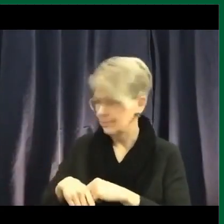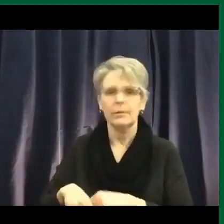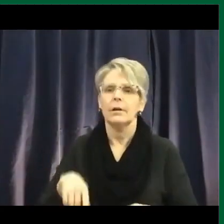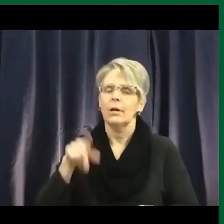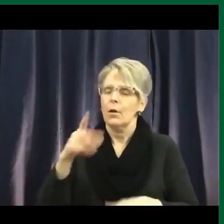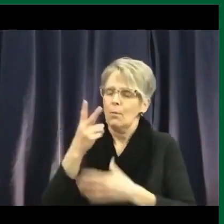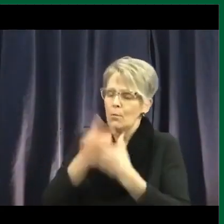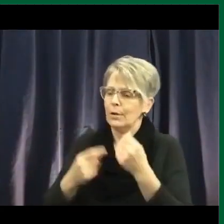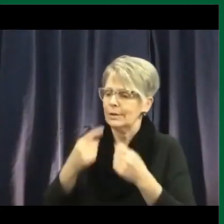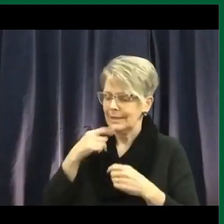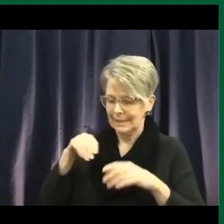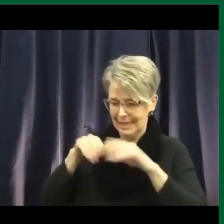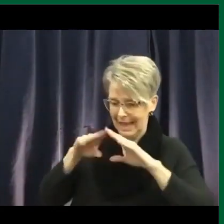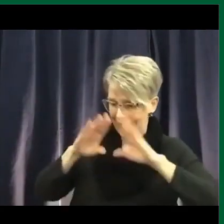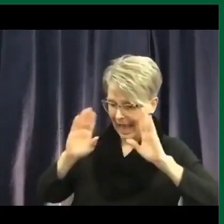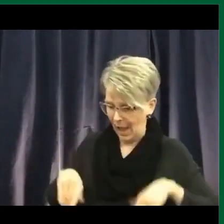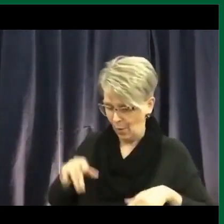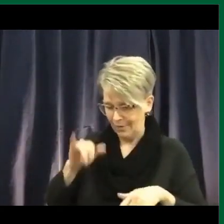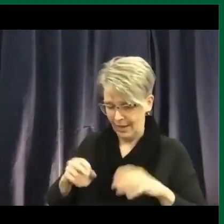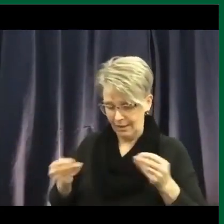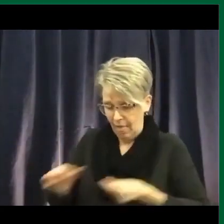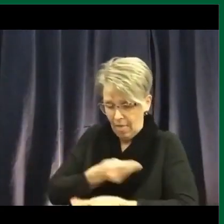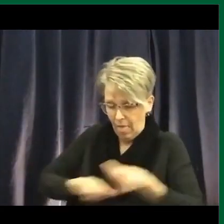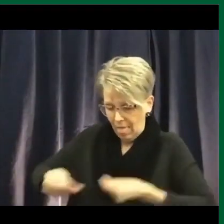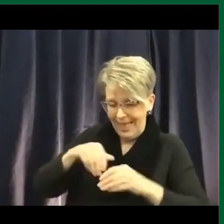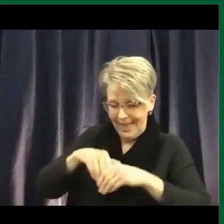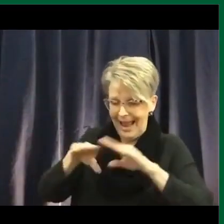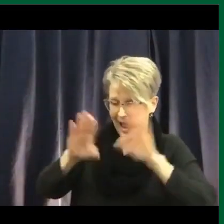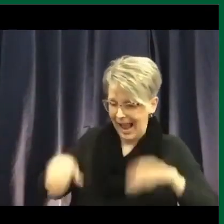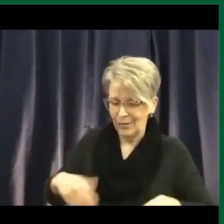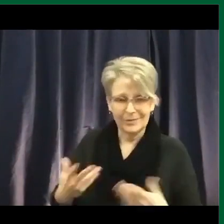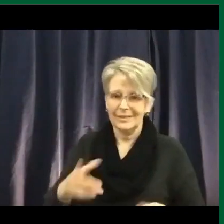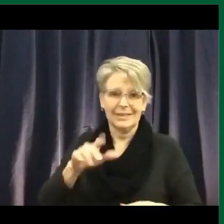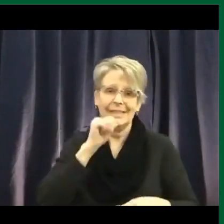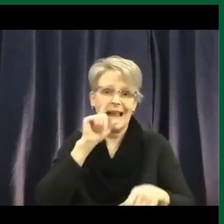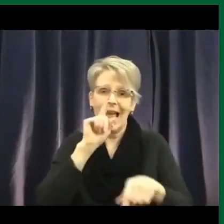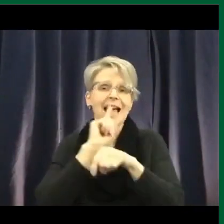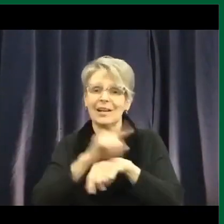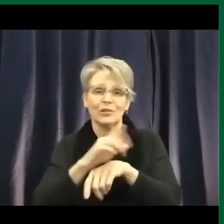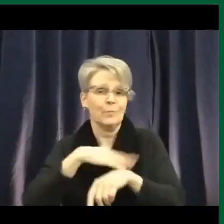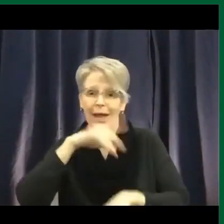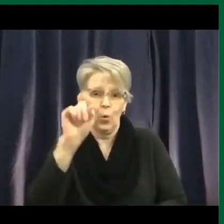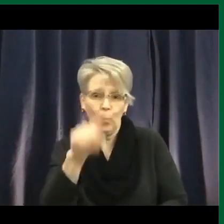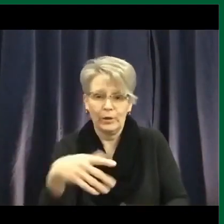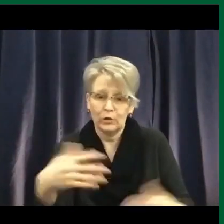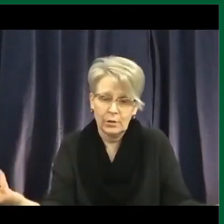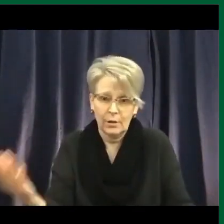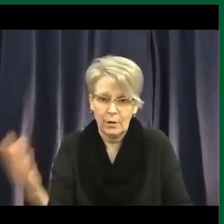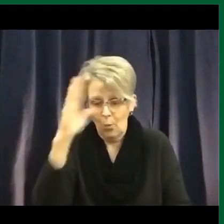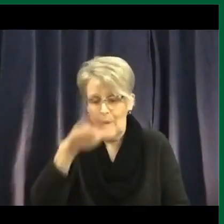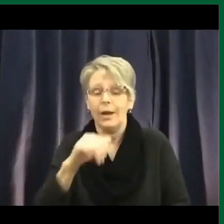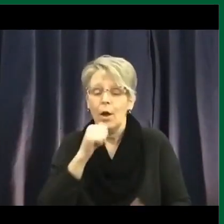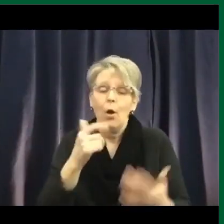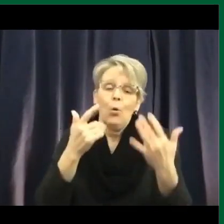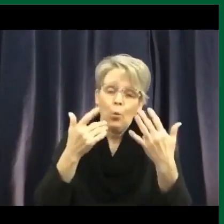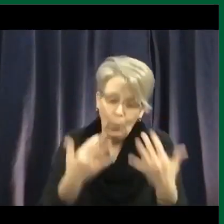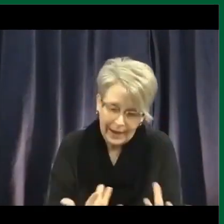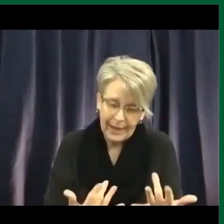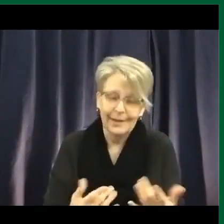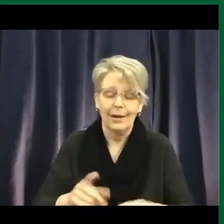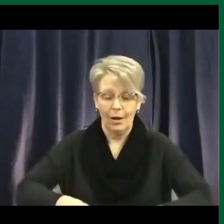household transmission has been the main driver of spread, so you didn't really answer my question, Mr. Premier. Why not wait until more people are vaccinated